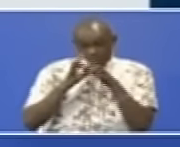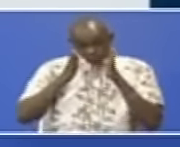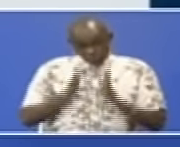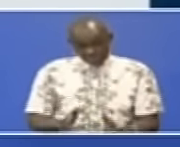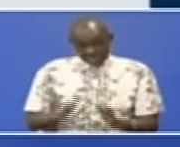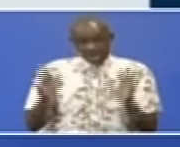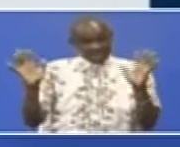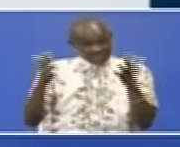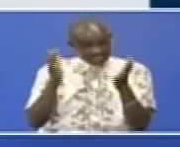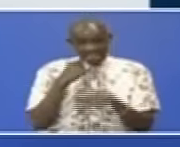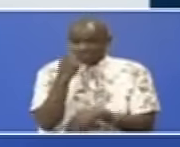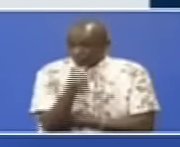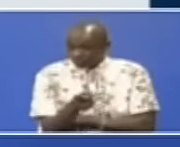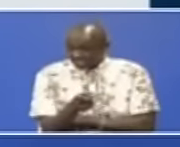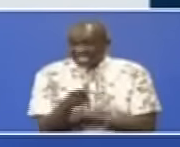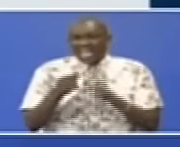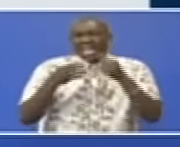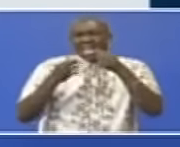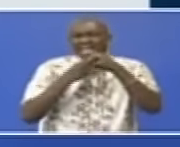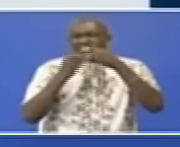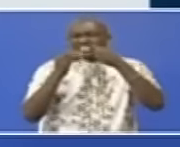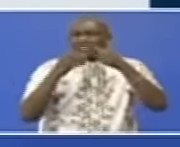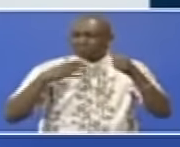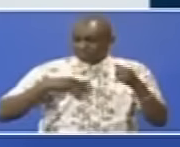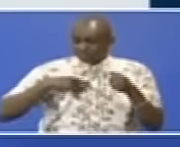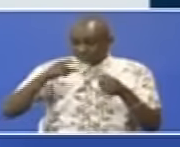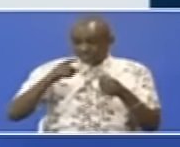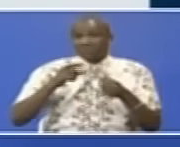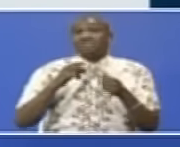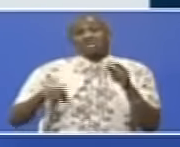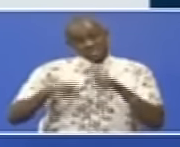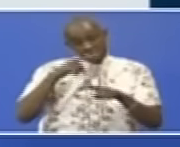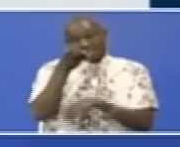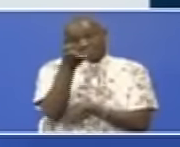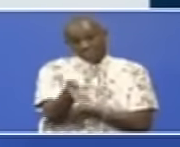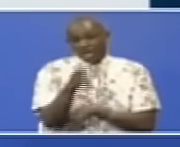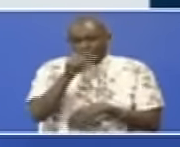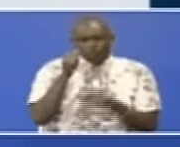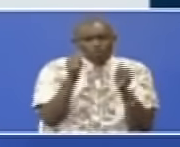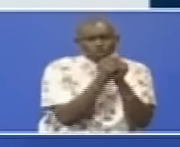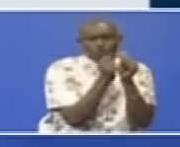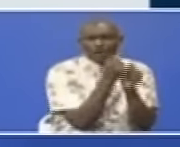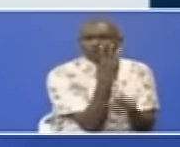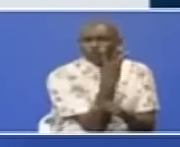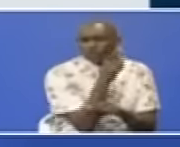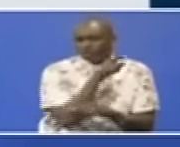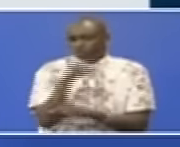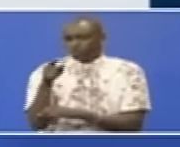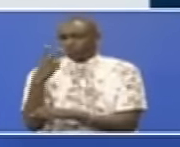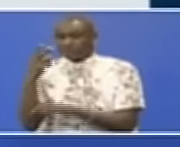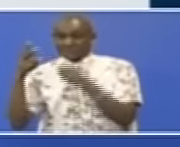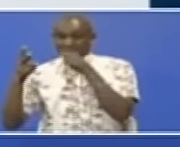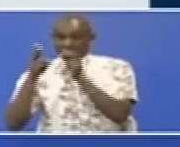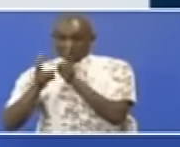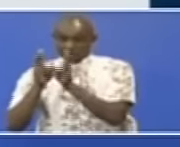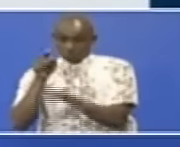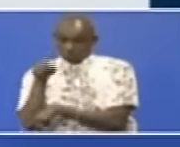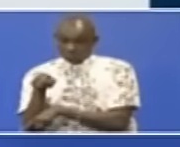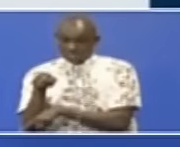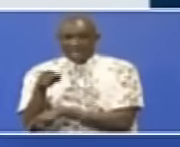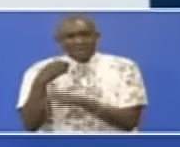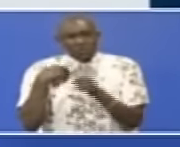Humanitarian Affairs now says 80 civilians were reported killed between October 4th and the 22nd,